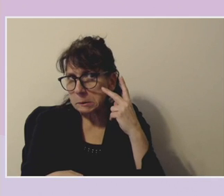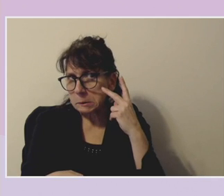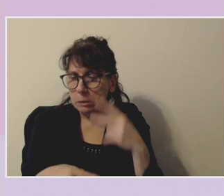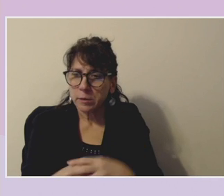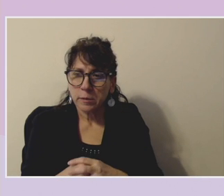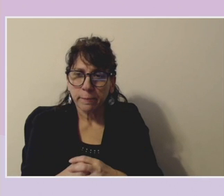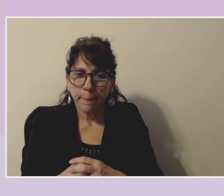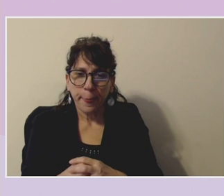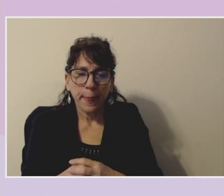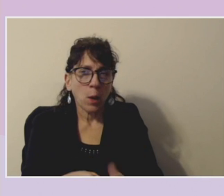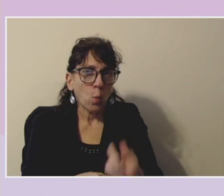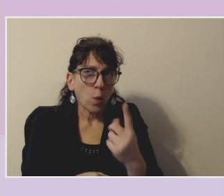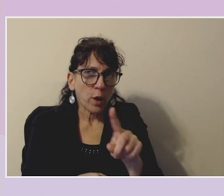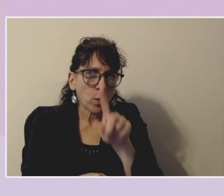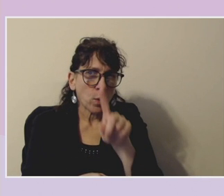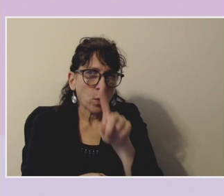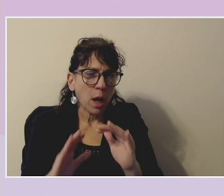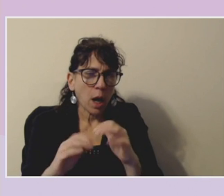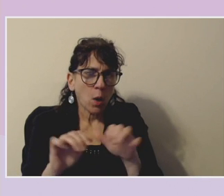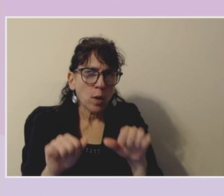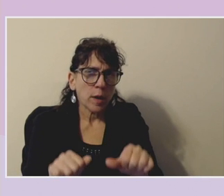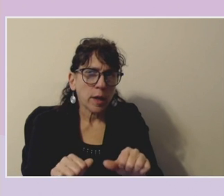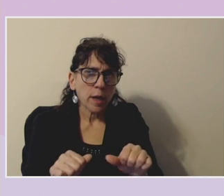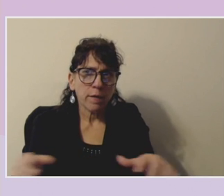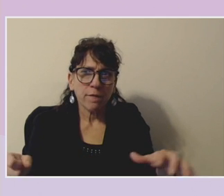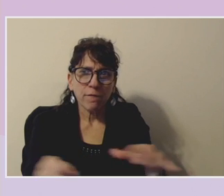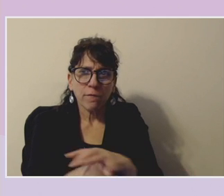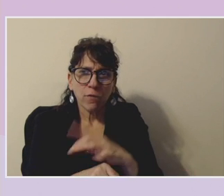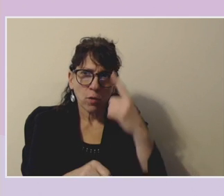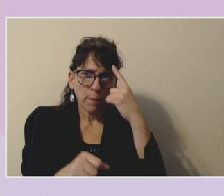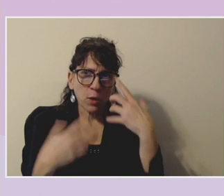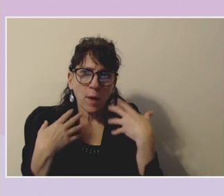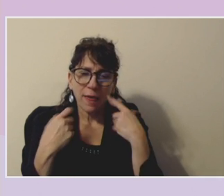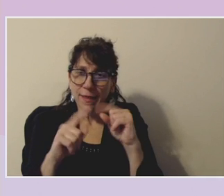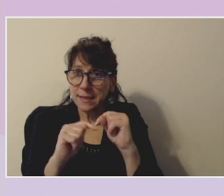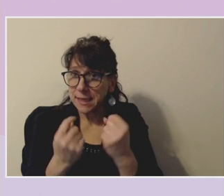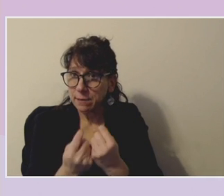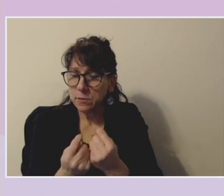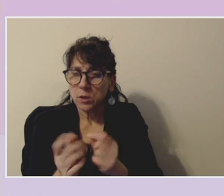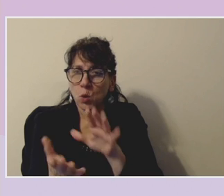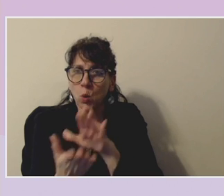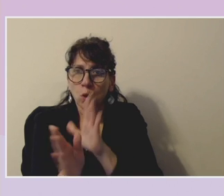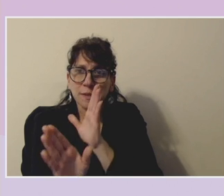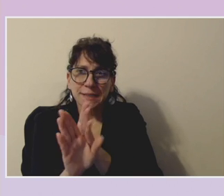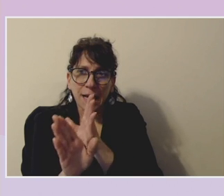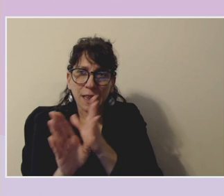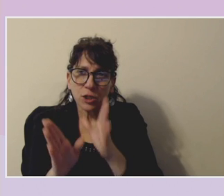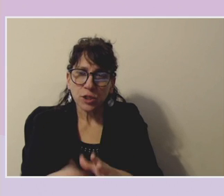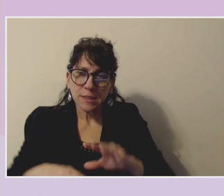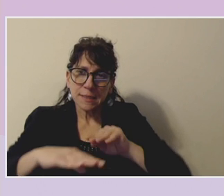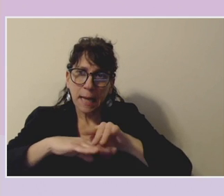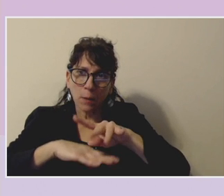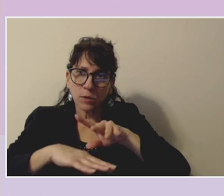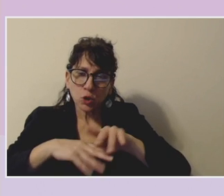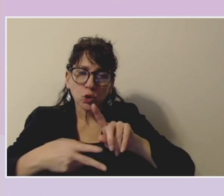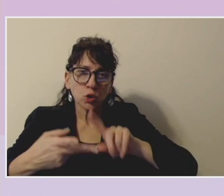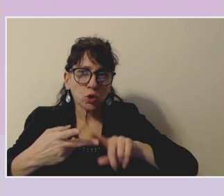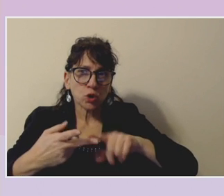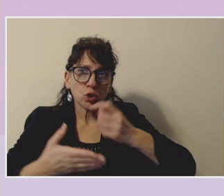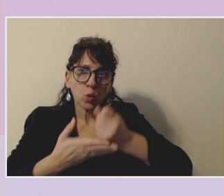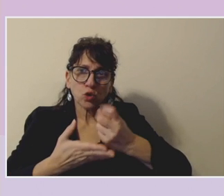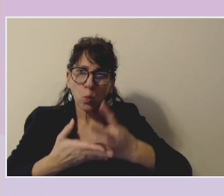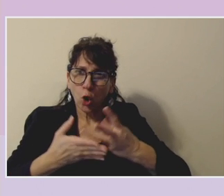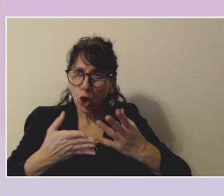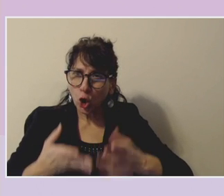One of the questions was, how can full mental health teams, meaning a school psychologist, counselor, social worker, school nurses, all